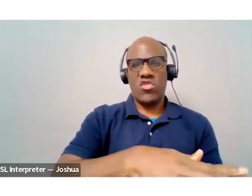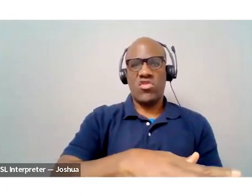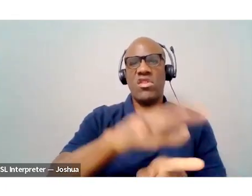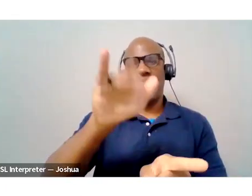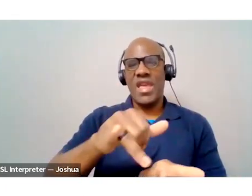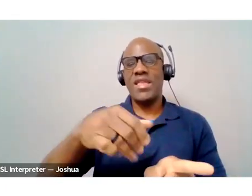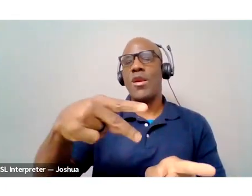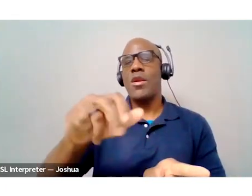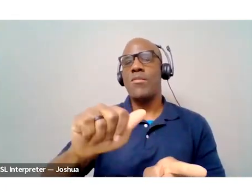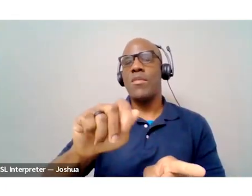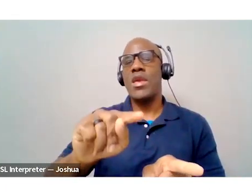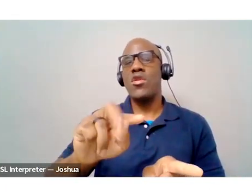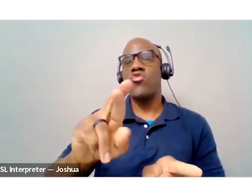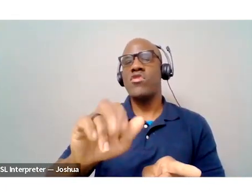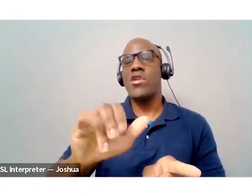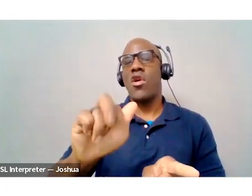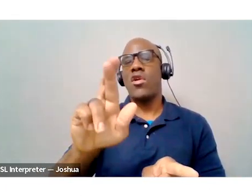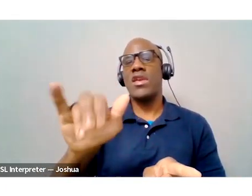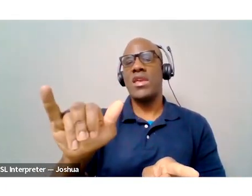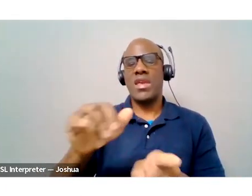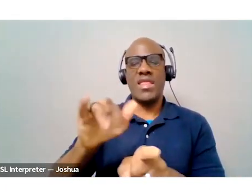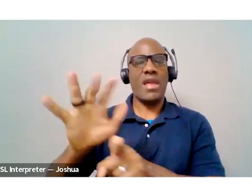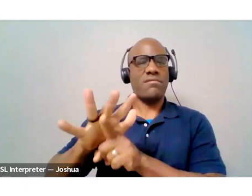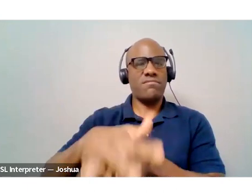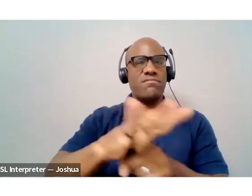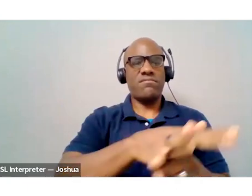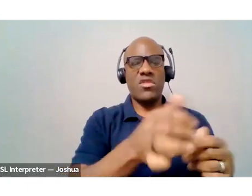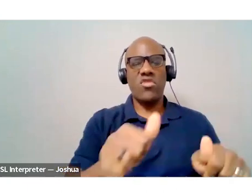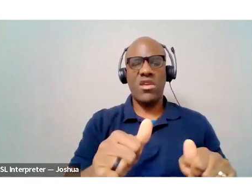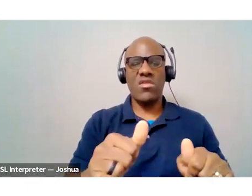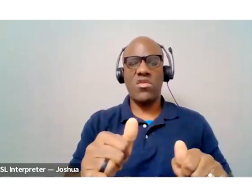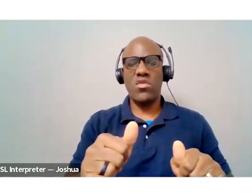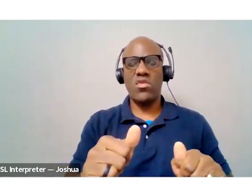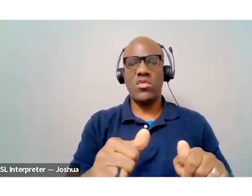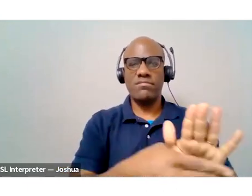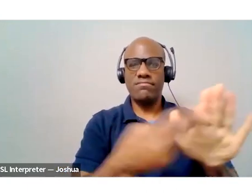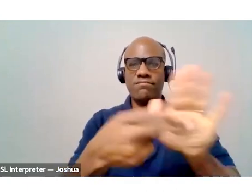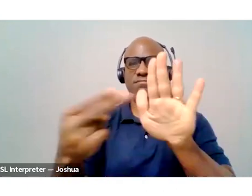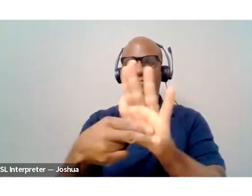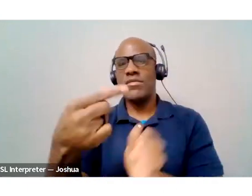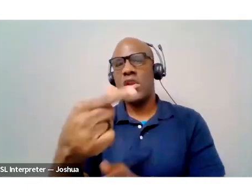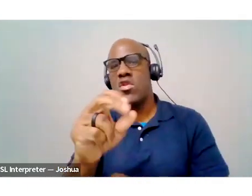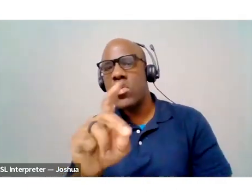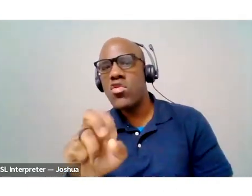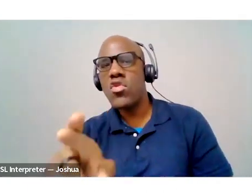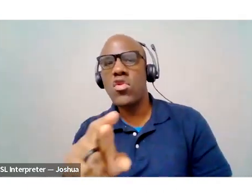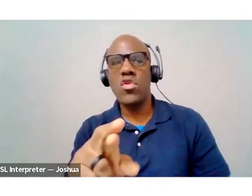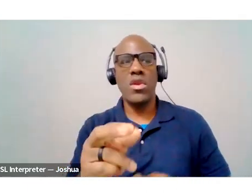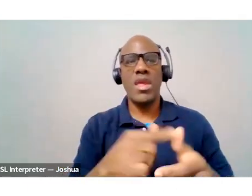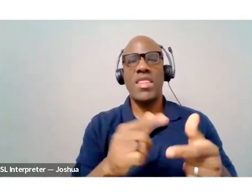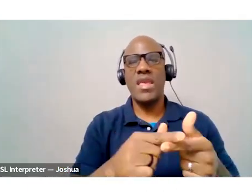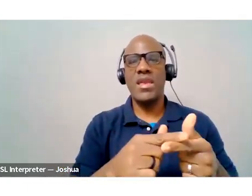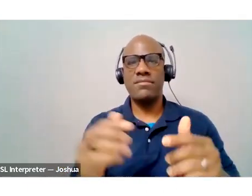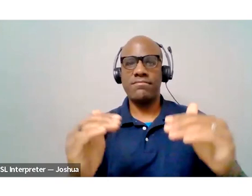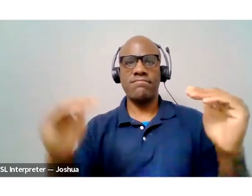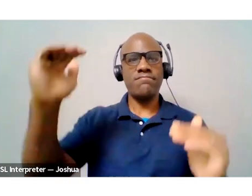that tries to also gender bodies and put them in a hierarchy of superiority and inferiority. And